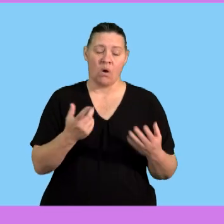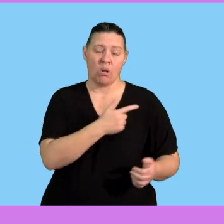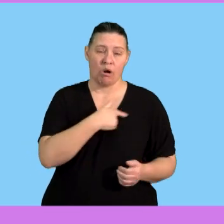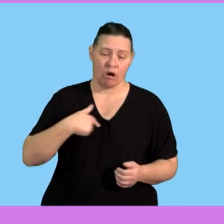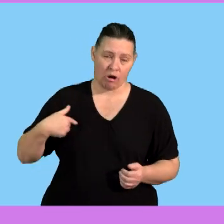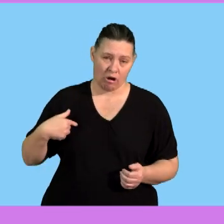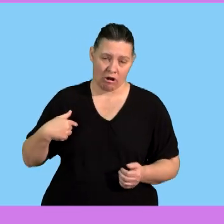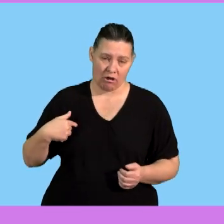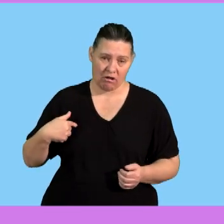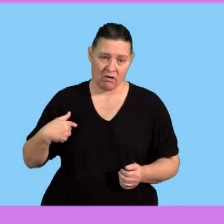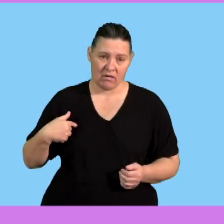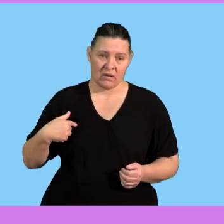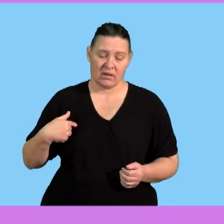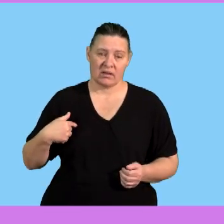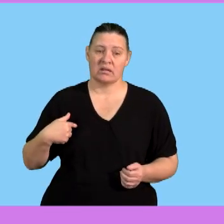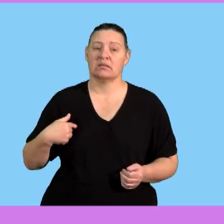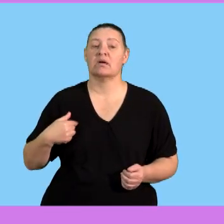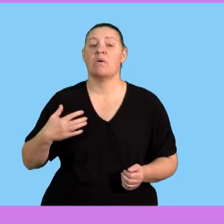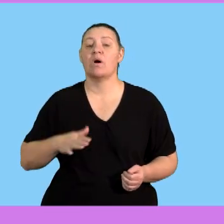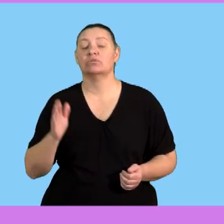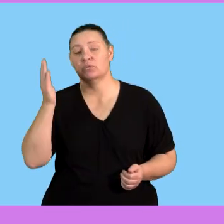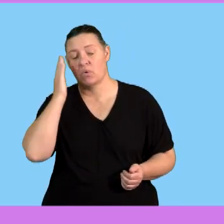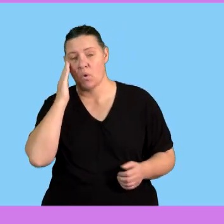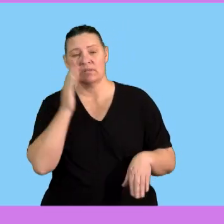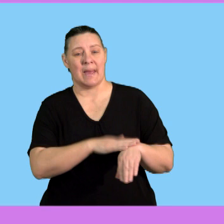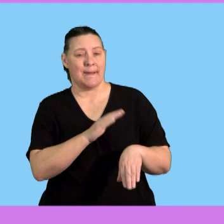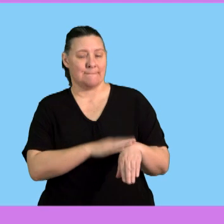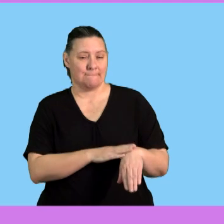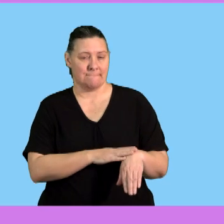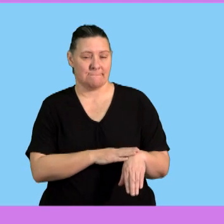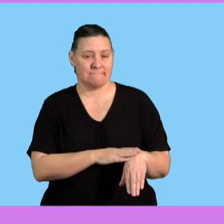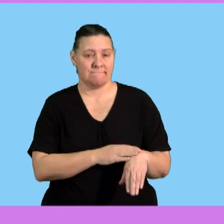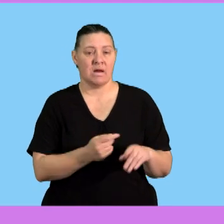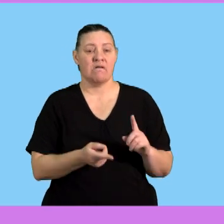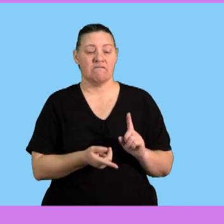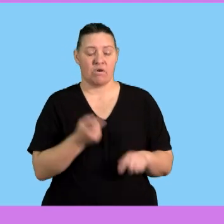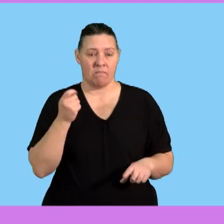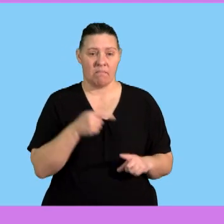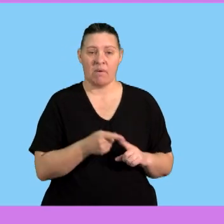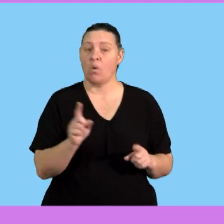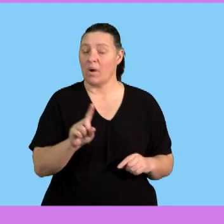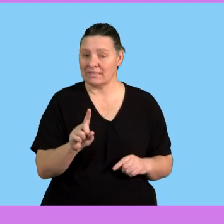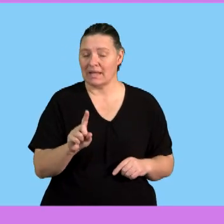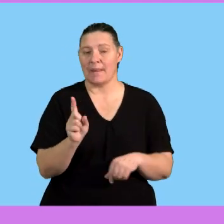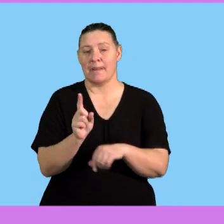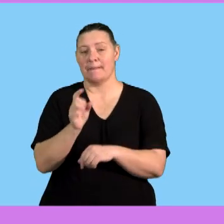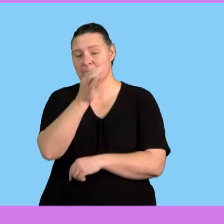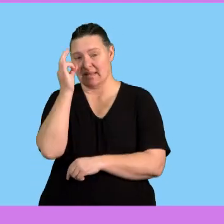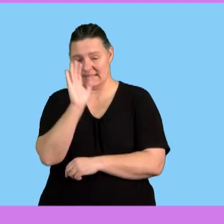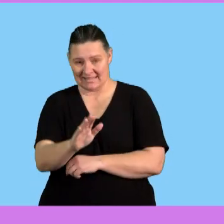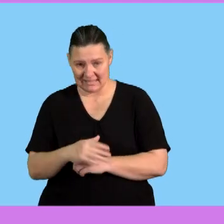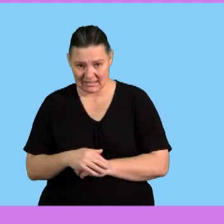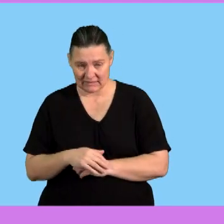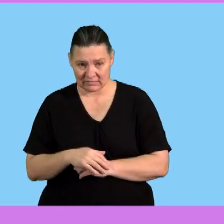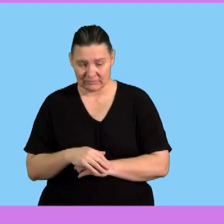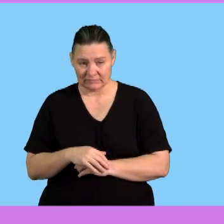long, meaning they want us to determine the time it will take in minutes. So they want us